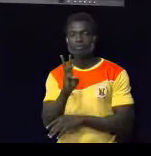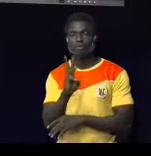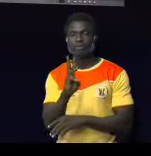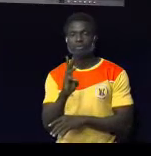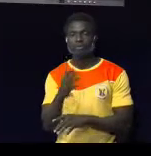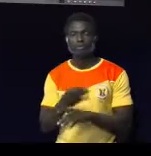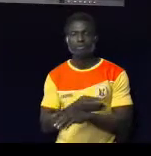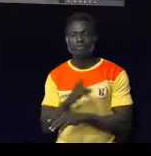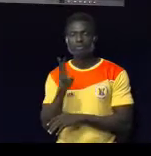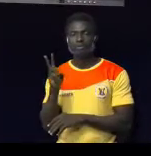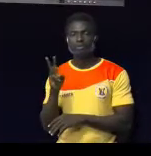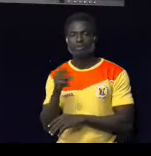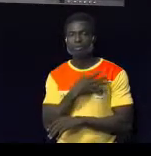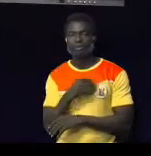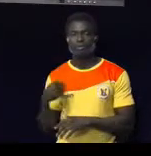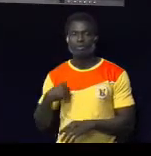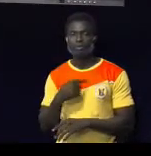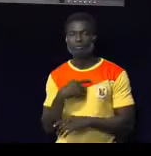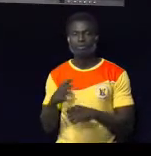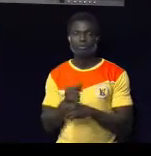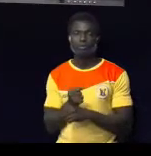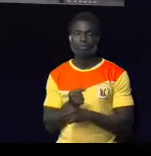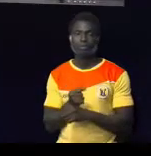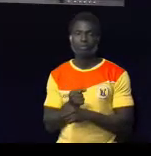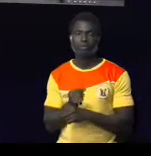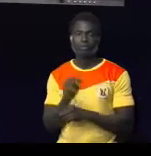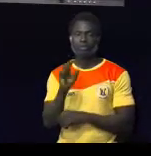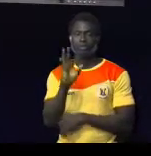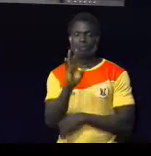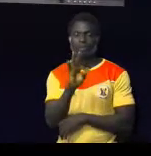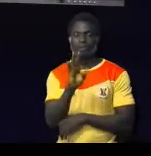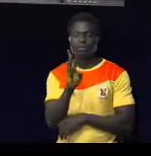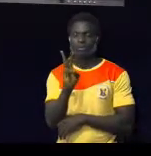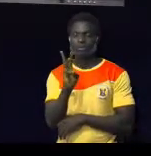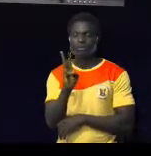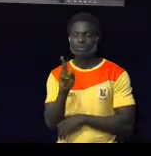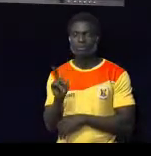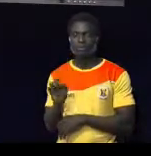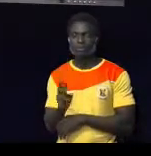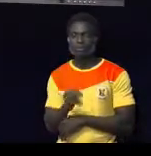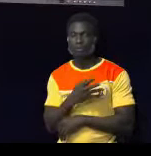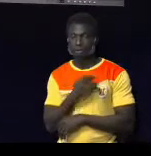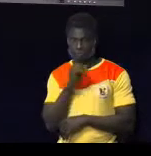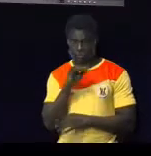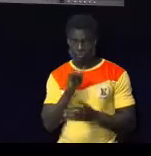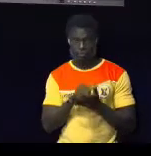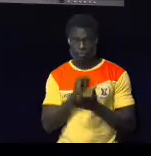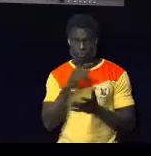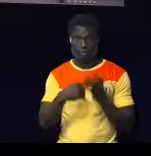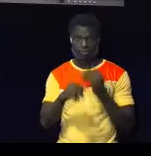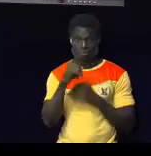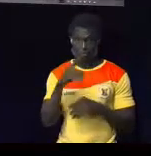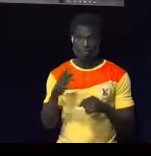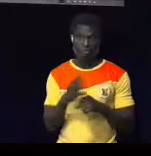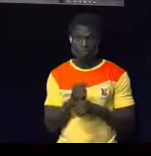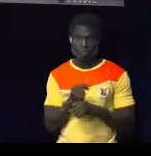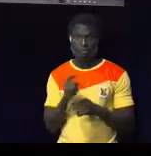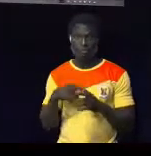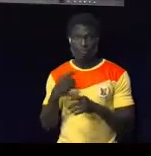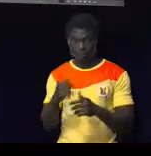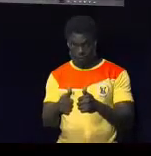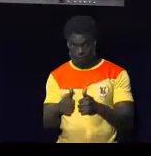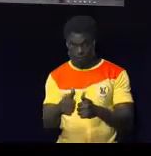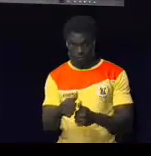multiply 6 by 16 and we get 96 kilometers per hour. I'm sure that that is what you